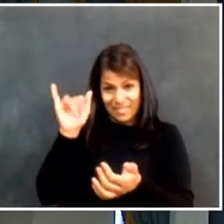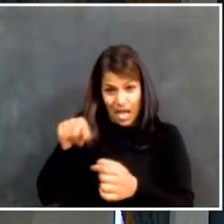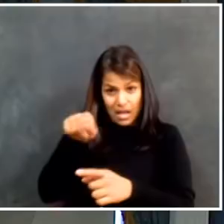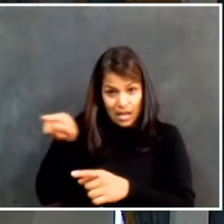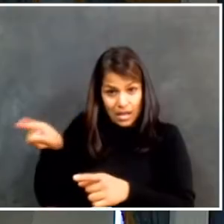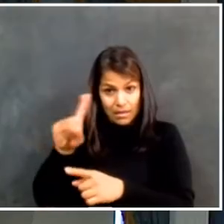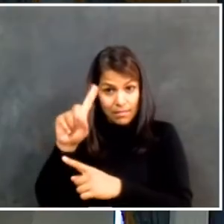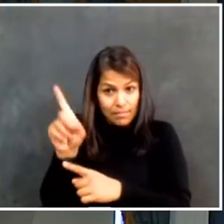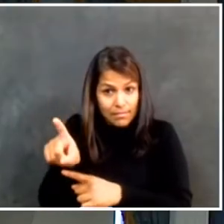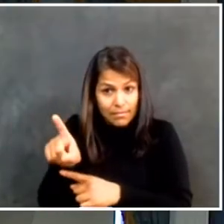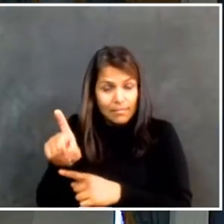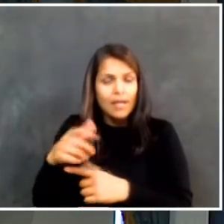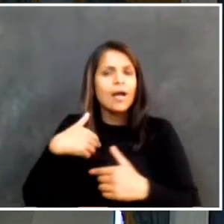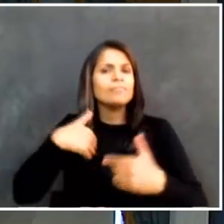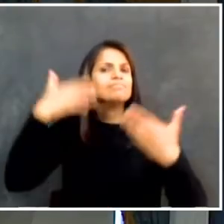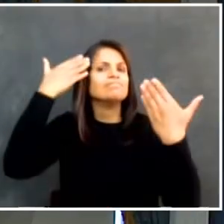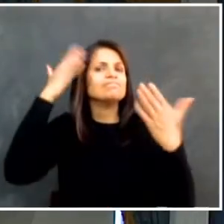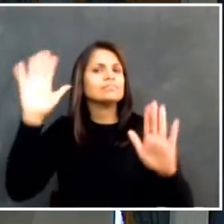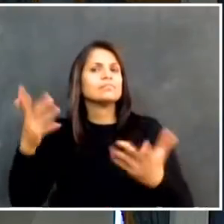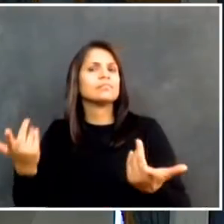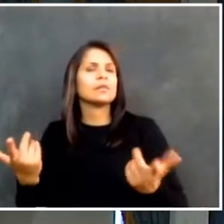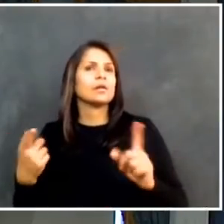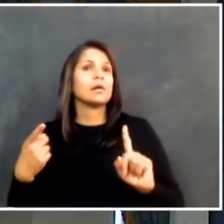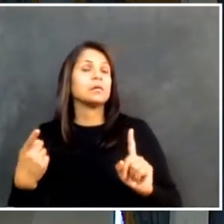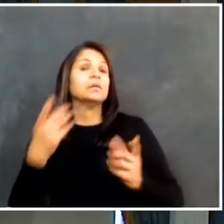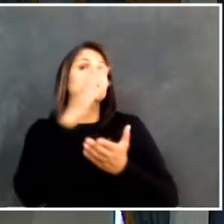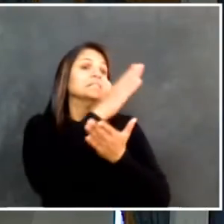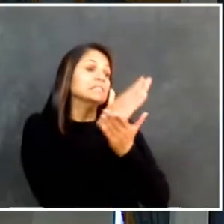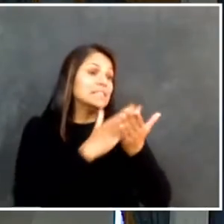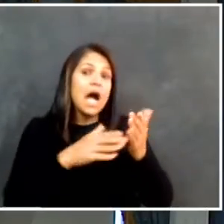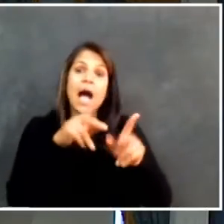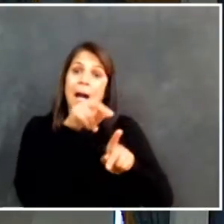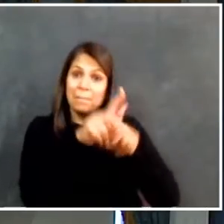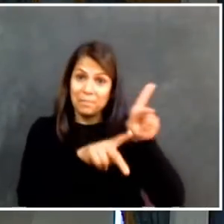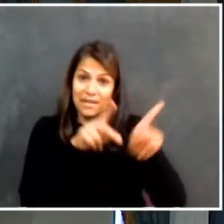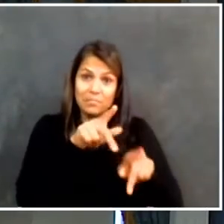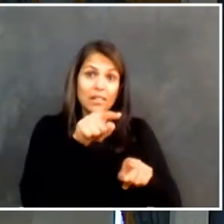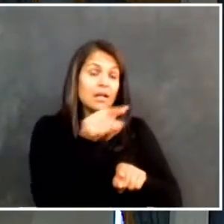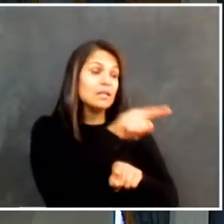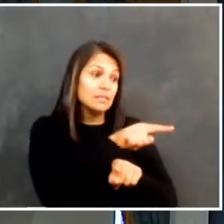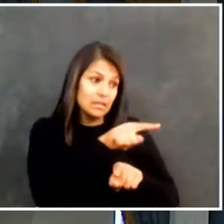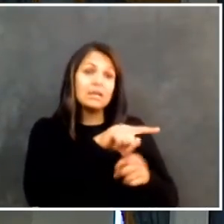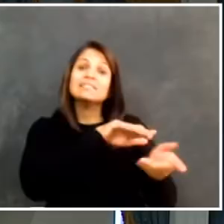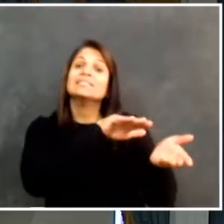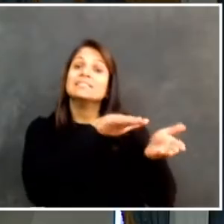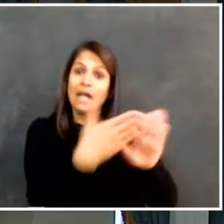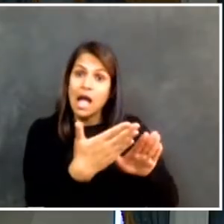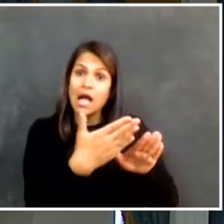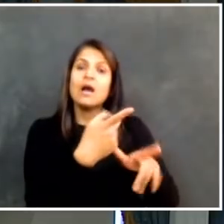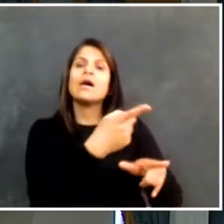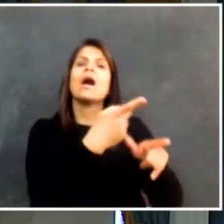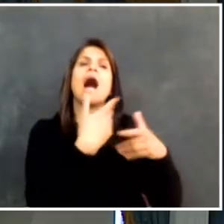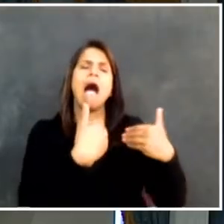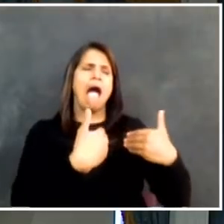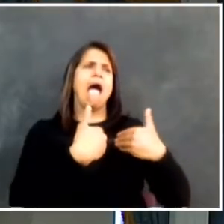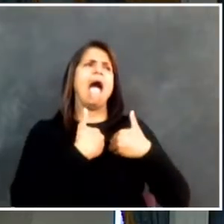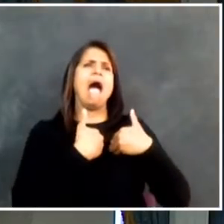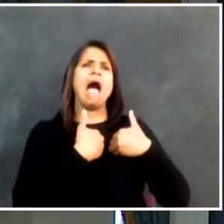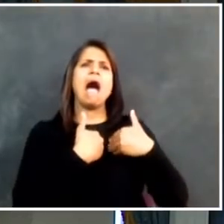In the case of other deaths of people we've lost, I believe that gap you're talking about is made